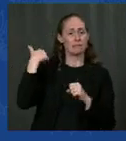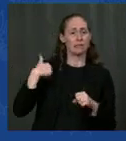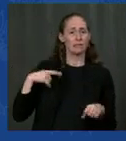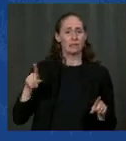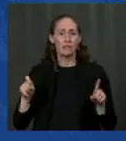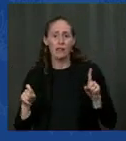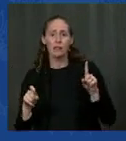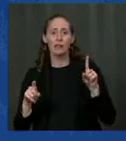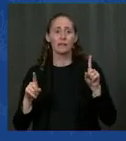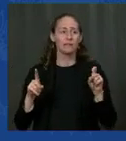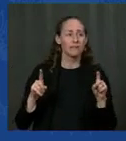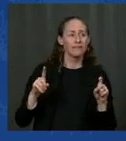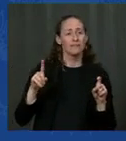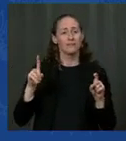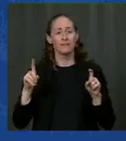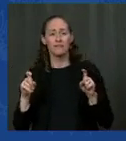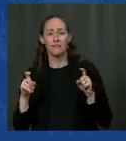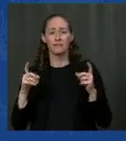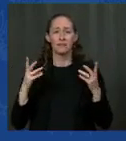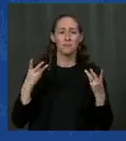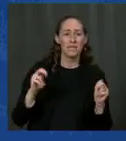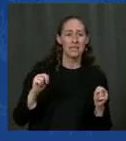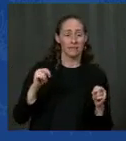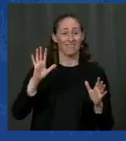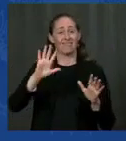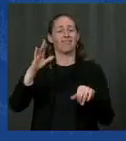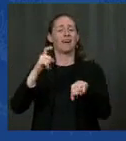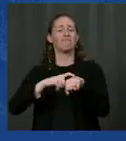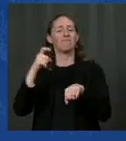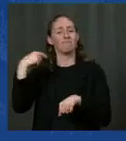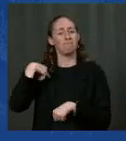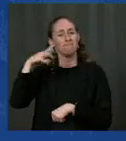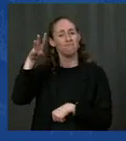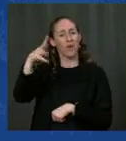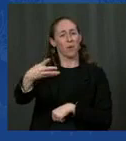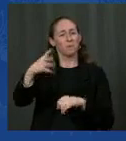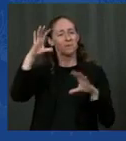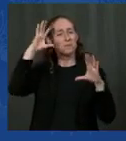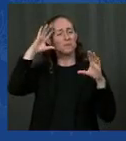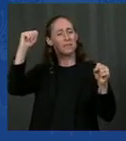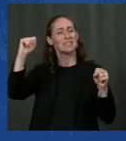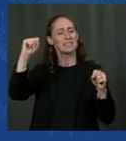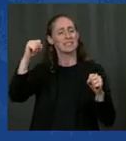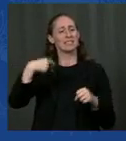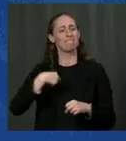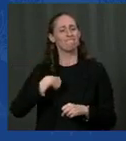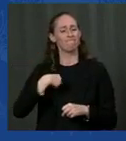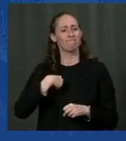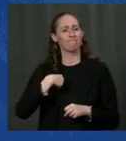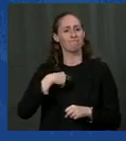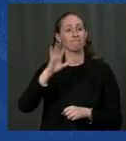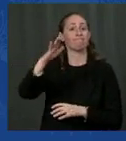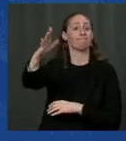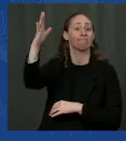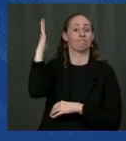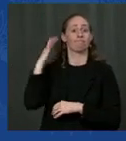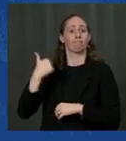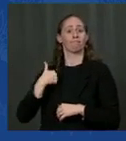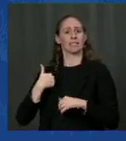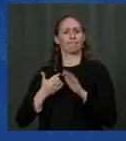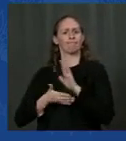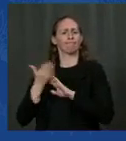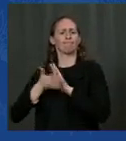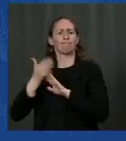was running for president, I made a commitment to the American people that I would end this war. Today,